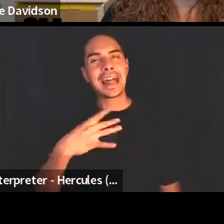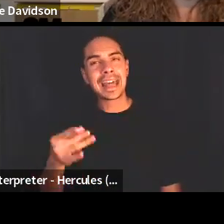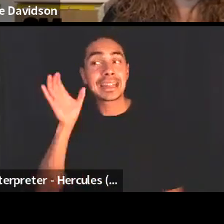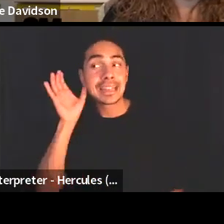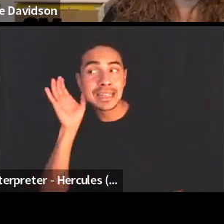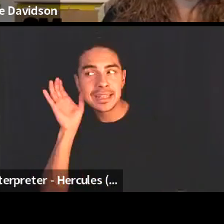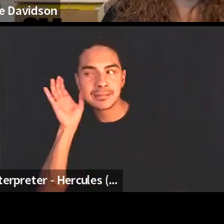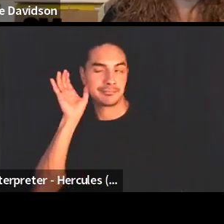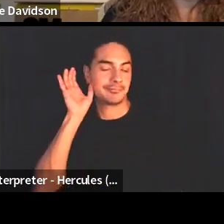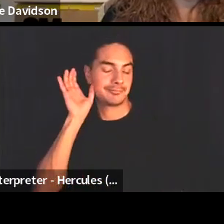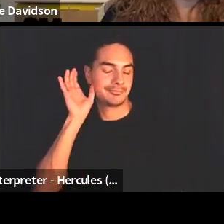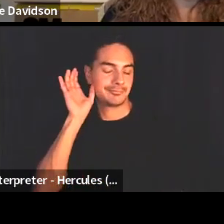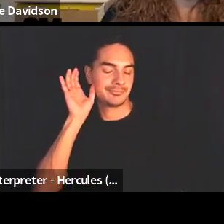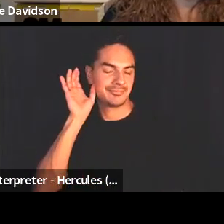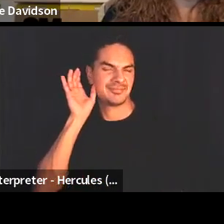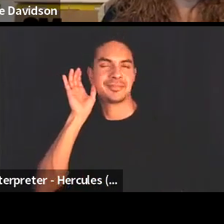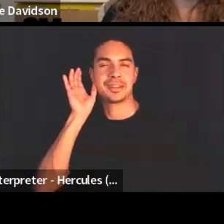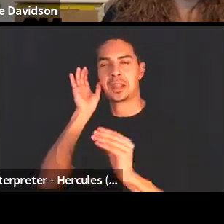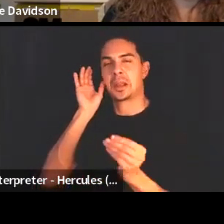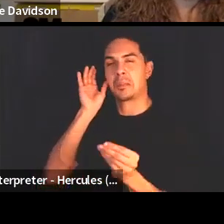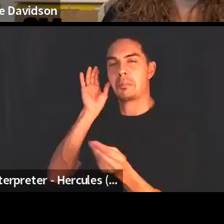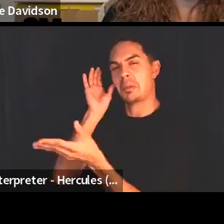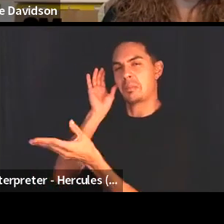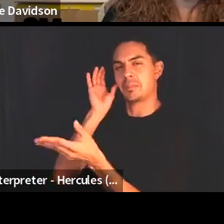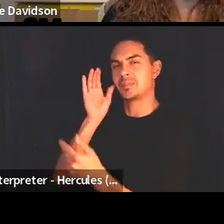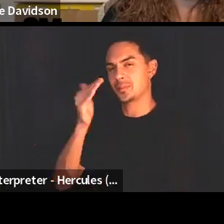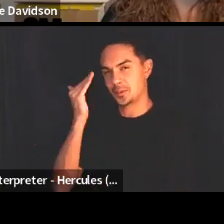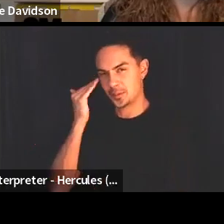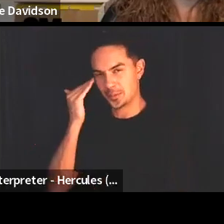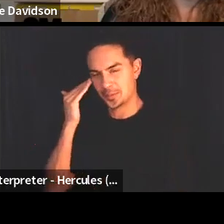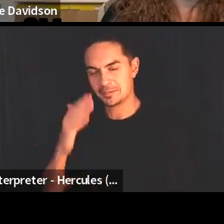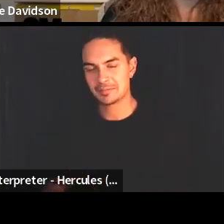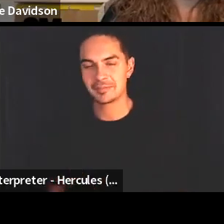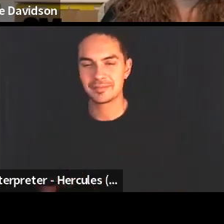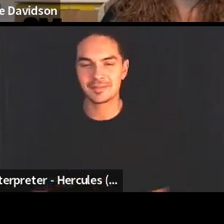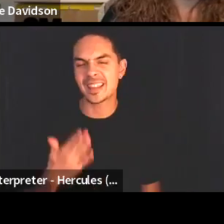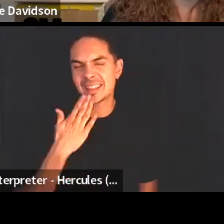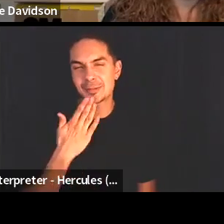even understanding and expanding what I think or know. So thank you.